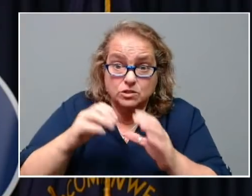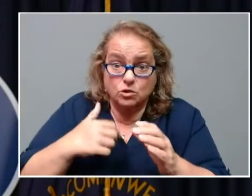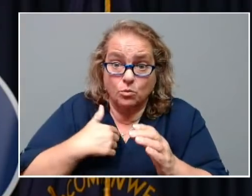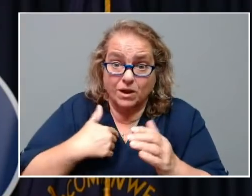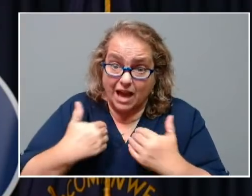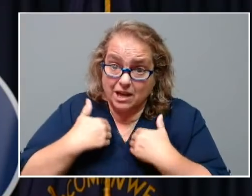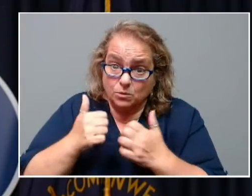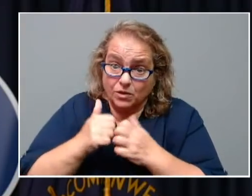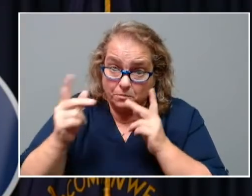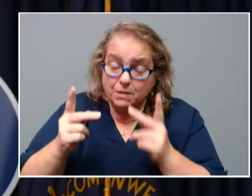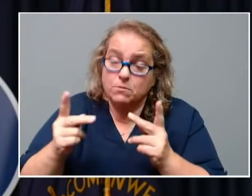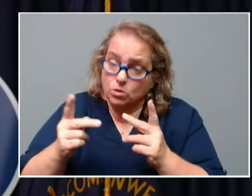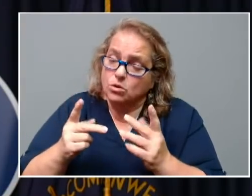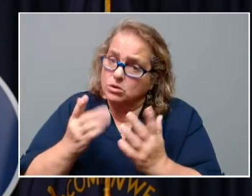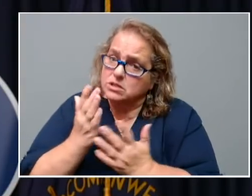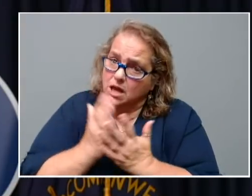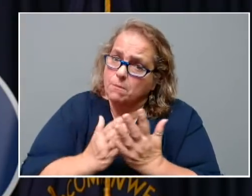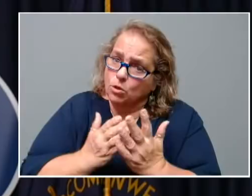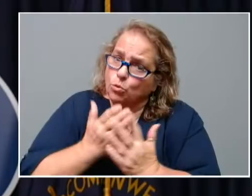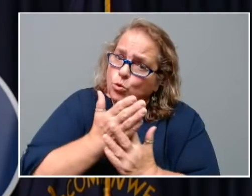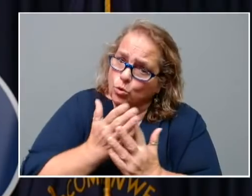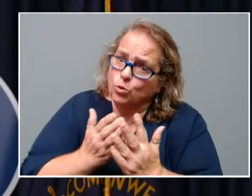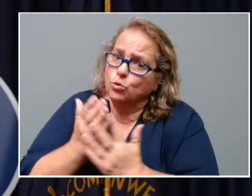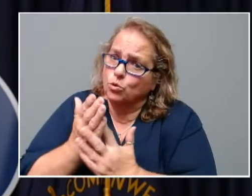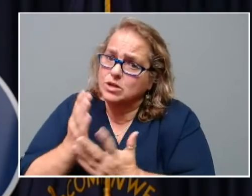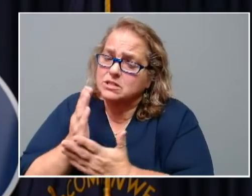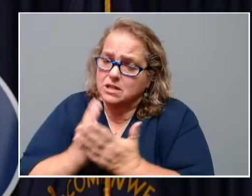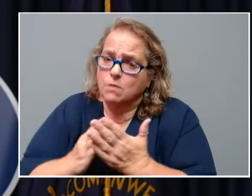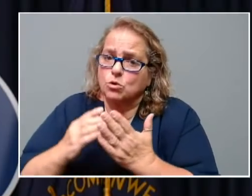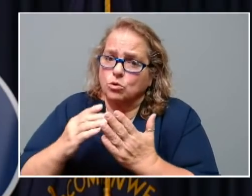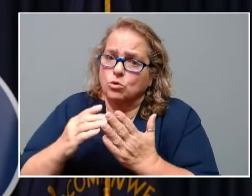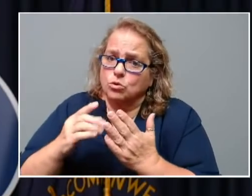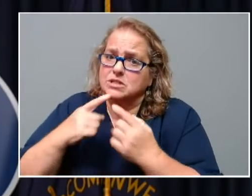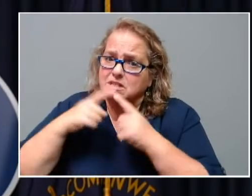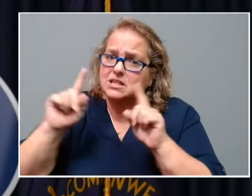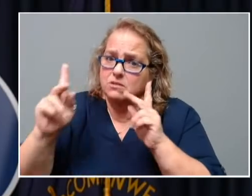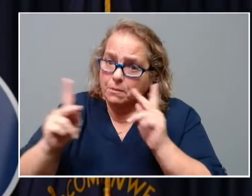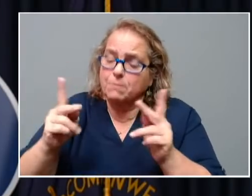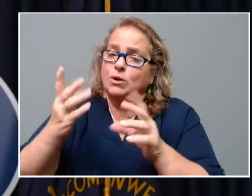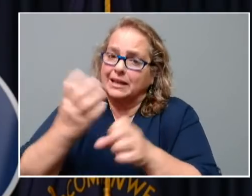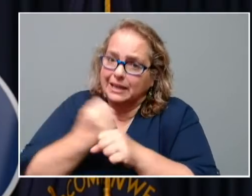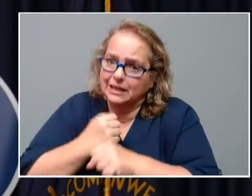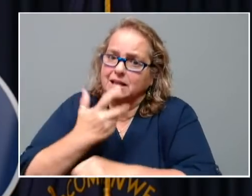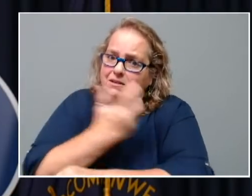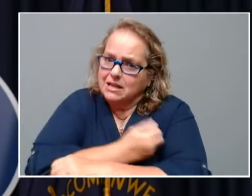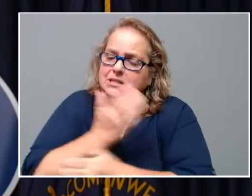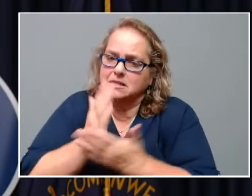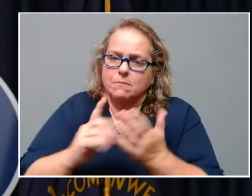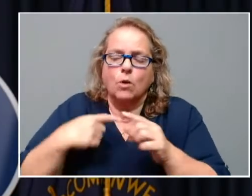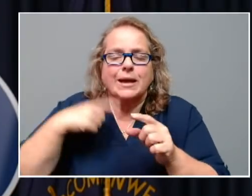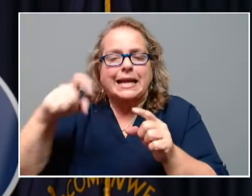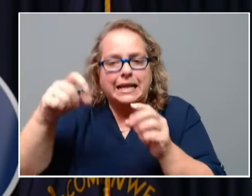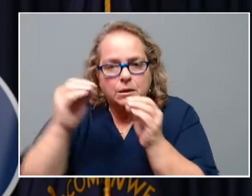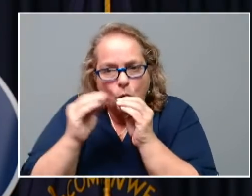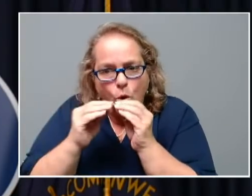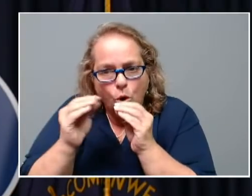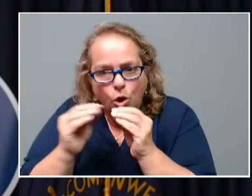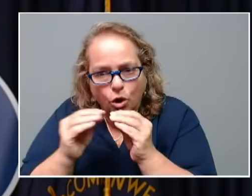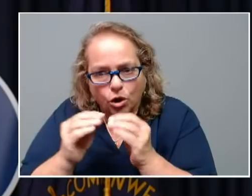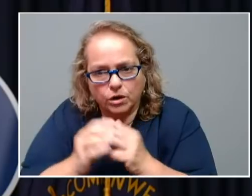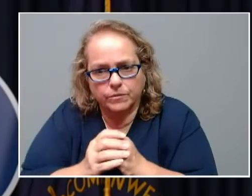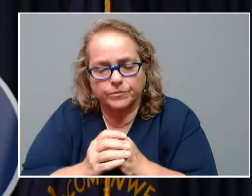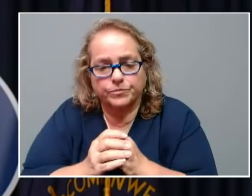reported success stories this week, but we need a lot more. And so today, first, we're going to hear from Harrison